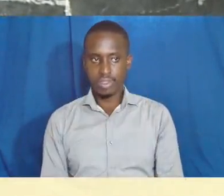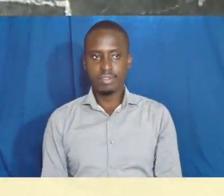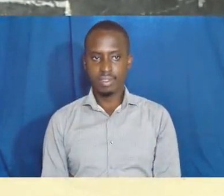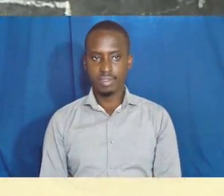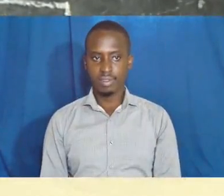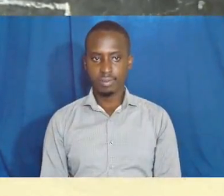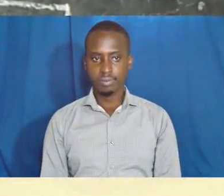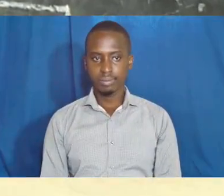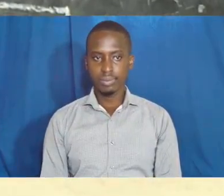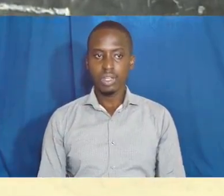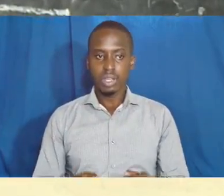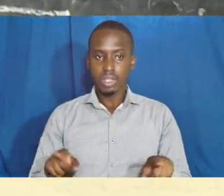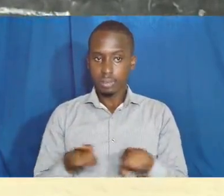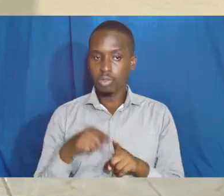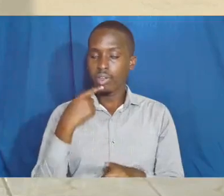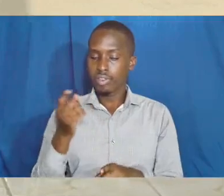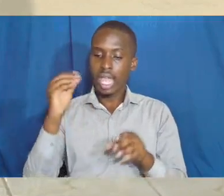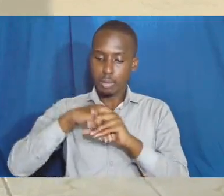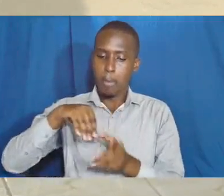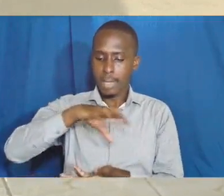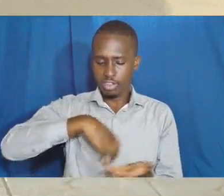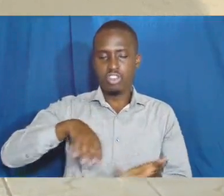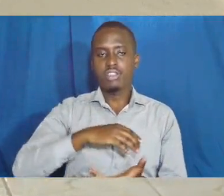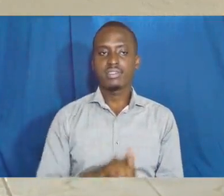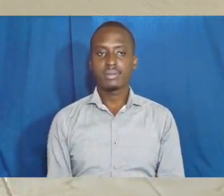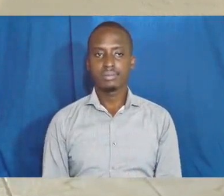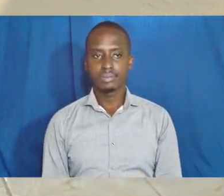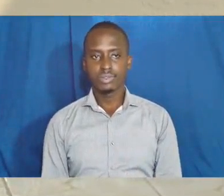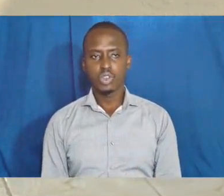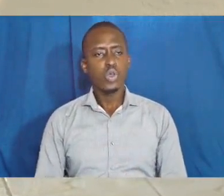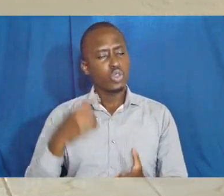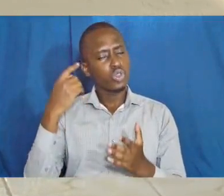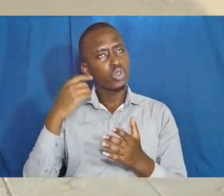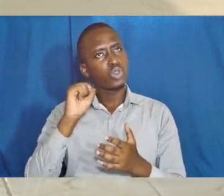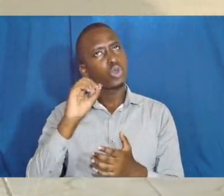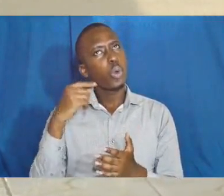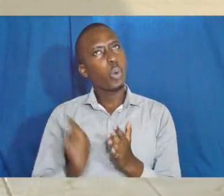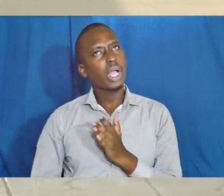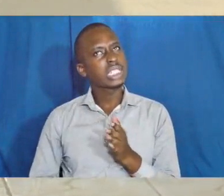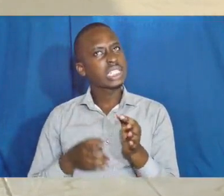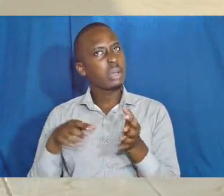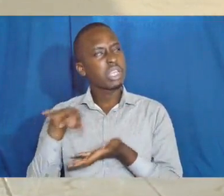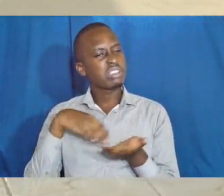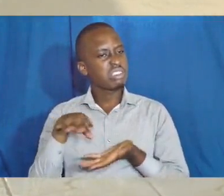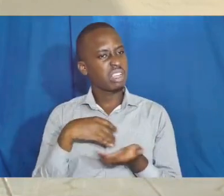substances, which we said they are mixtures. So what is a mixture?